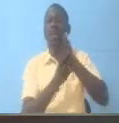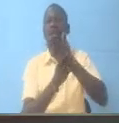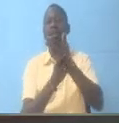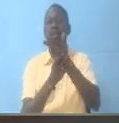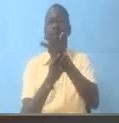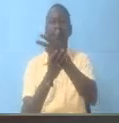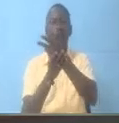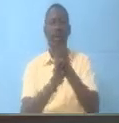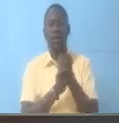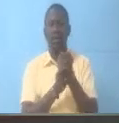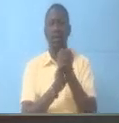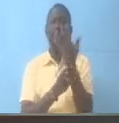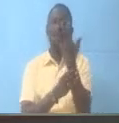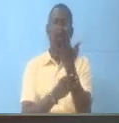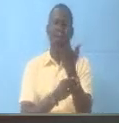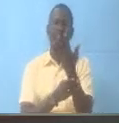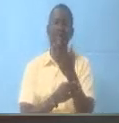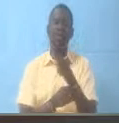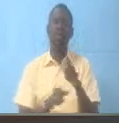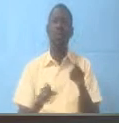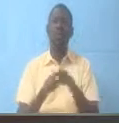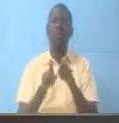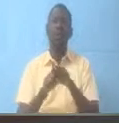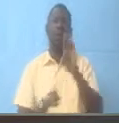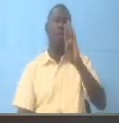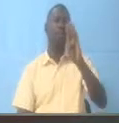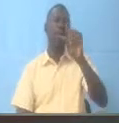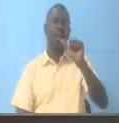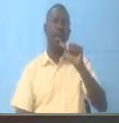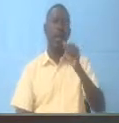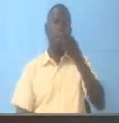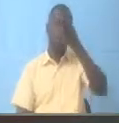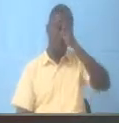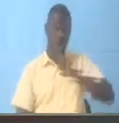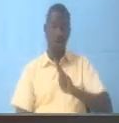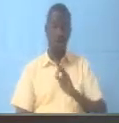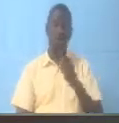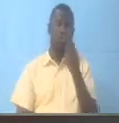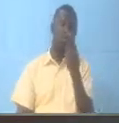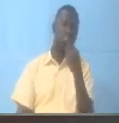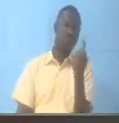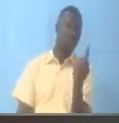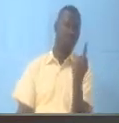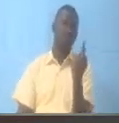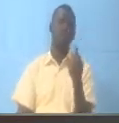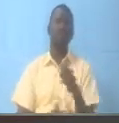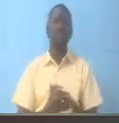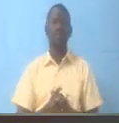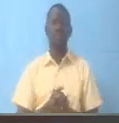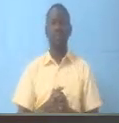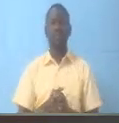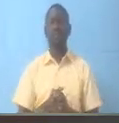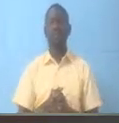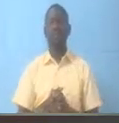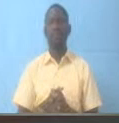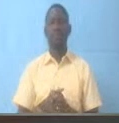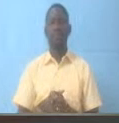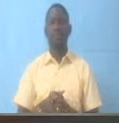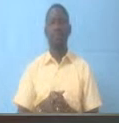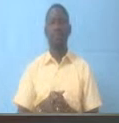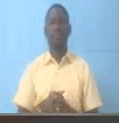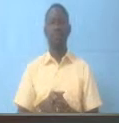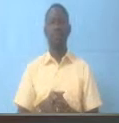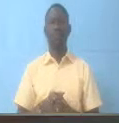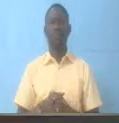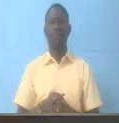2-1. Ma dal di fa jeexale nag njàng ci kayit goo xam ne ni ma xamam for la ci honors ci wàlli li ma fa doon